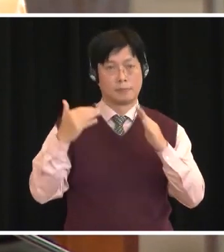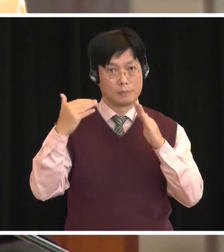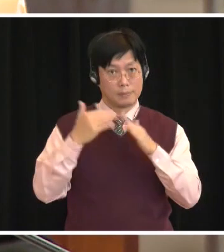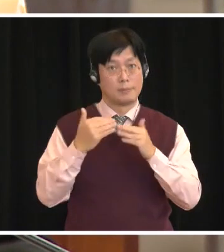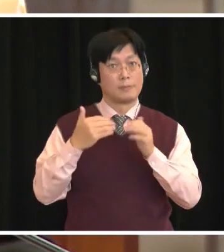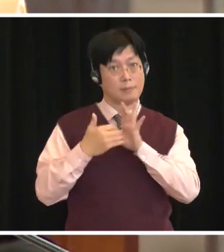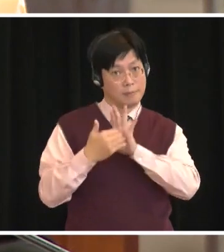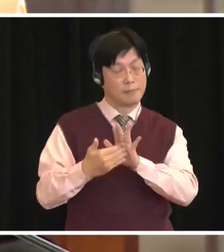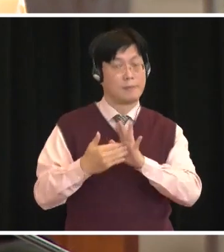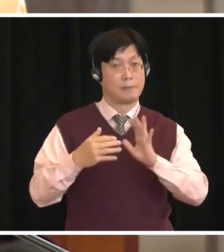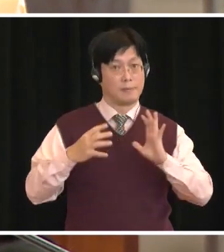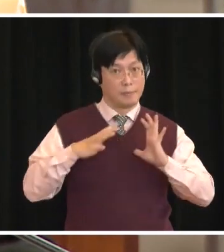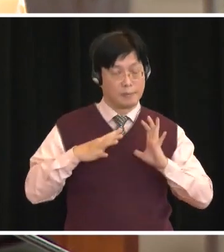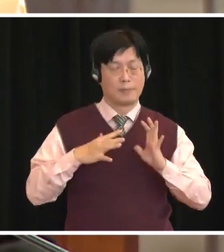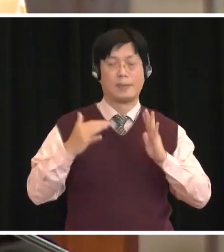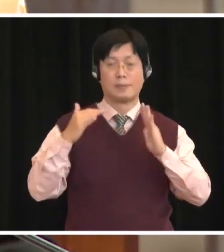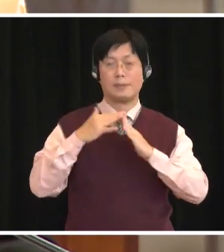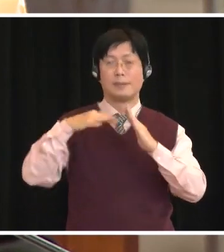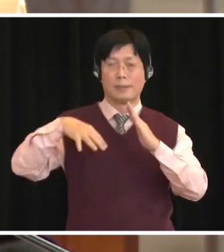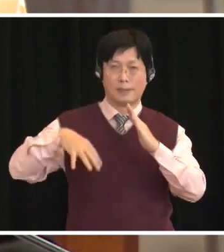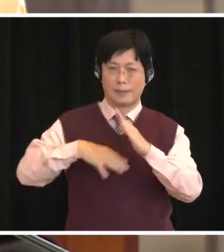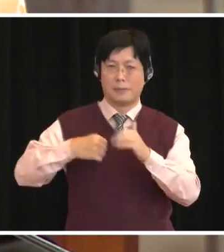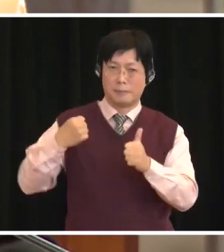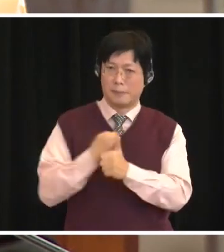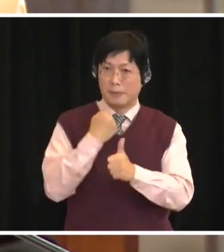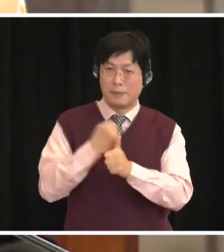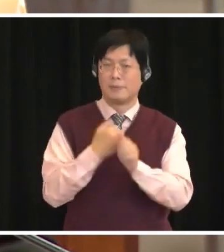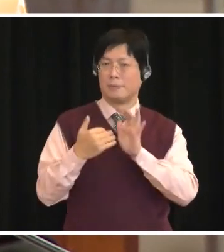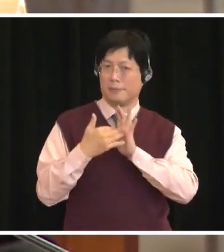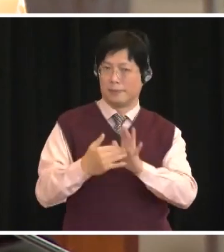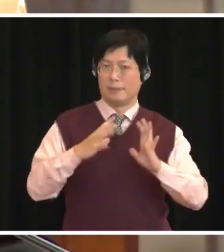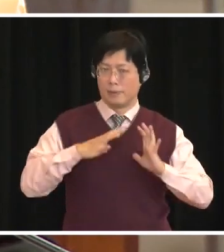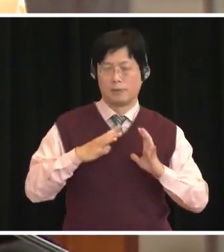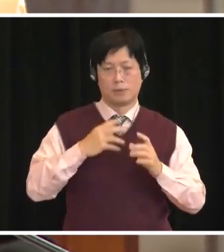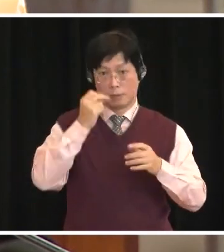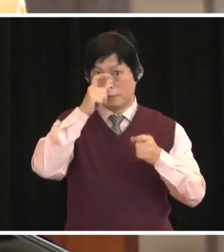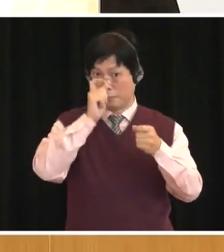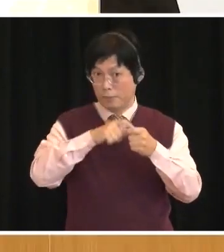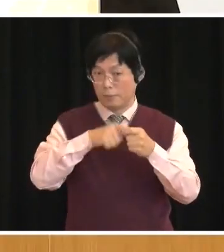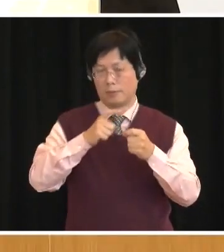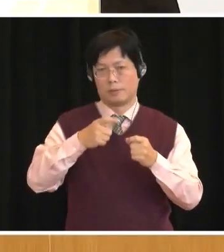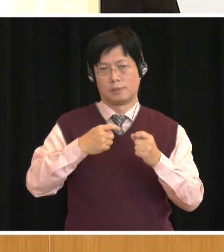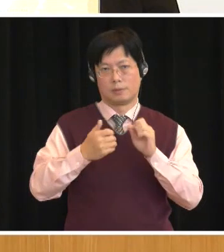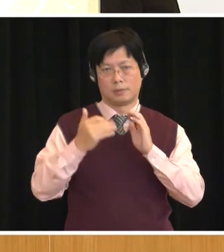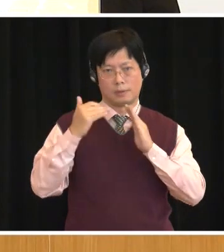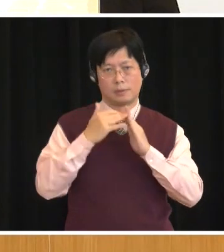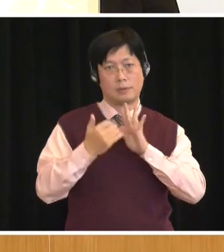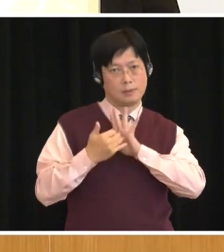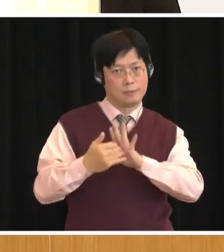have 218 domestic violence prevention officers.